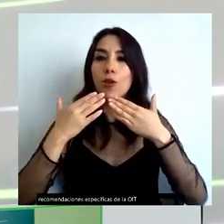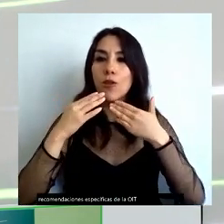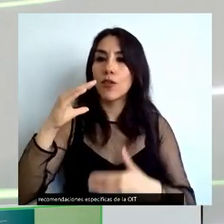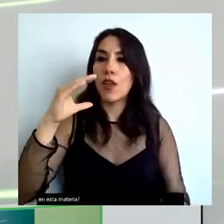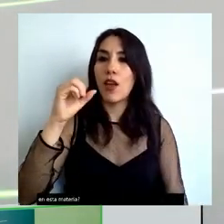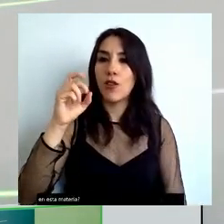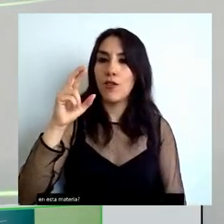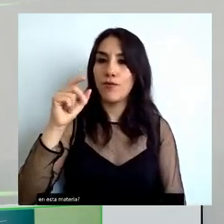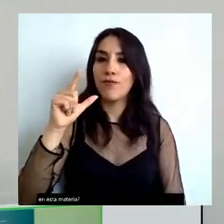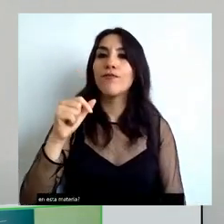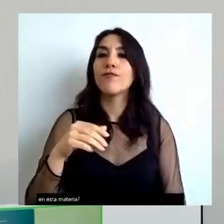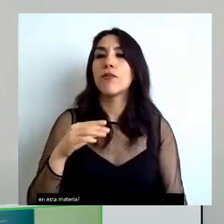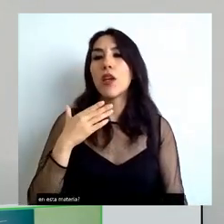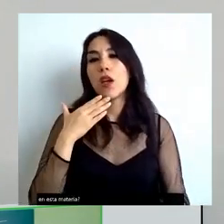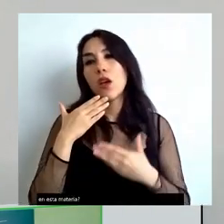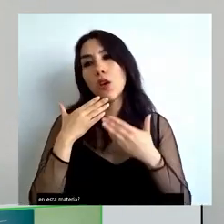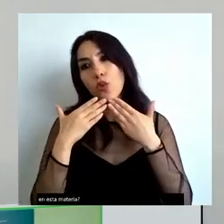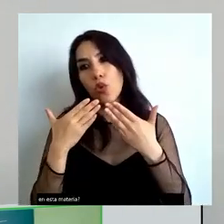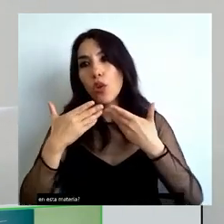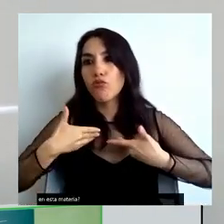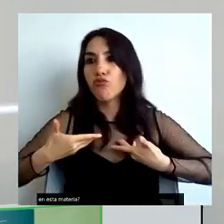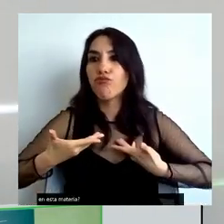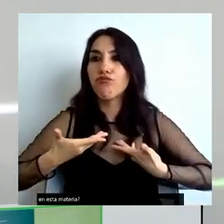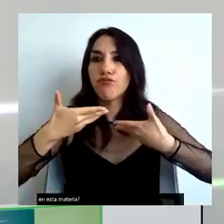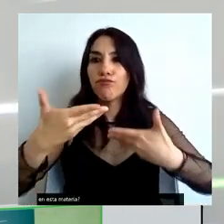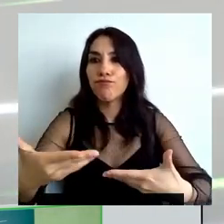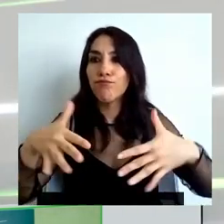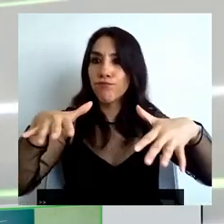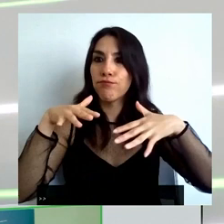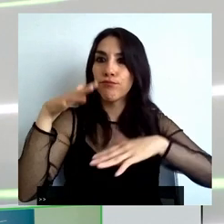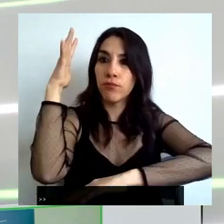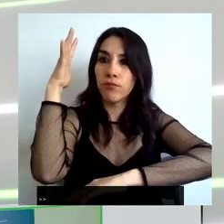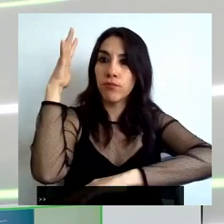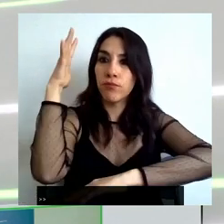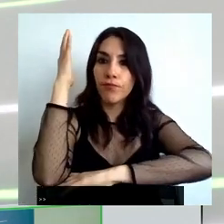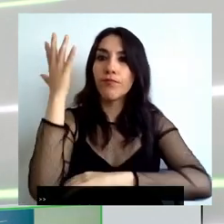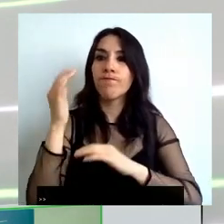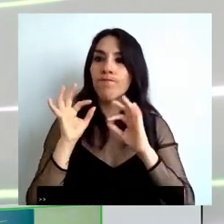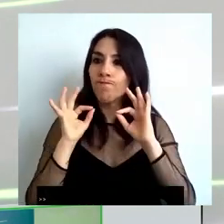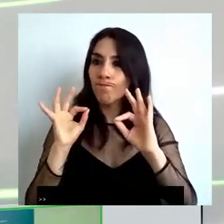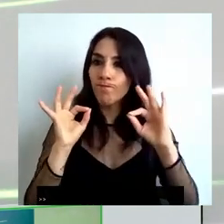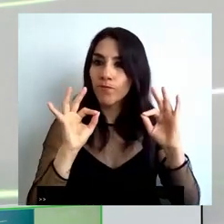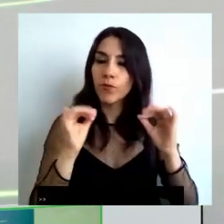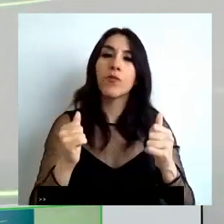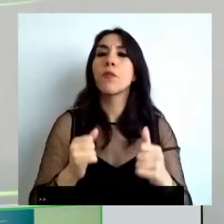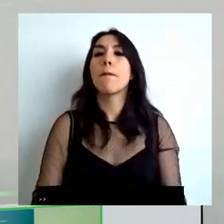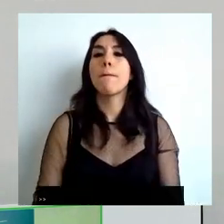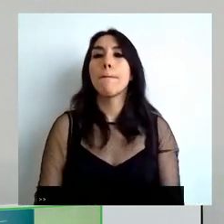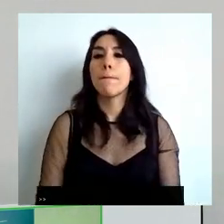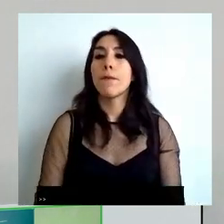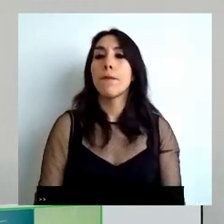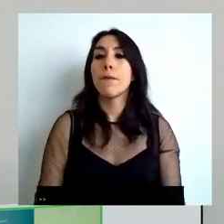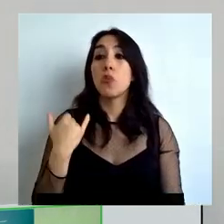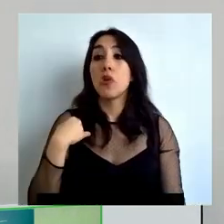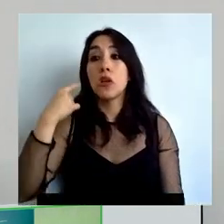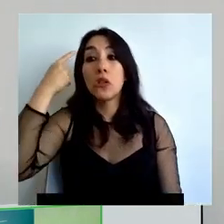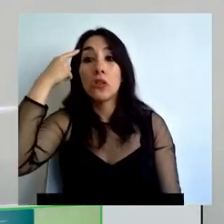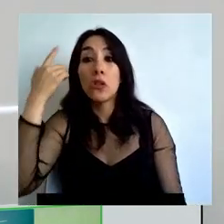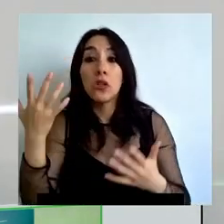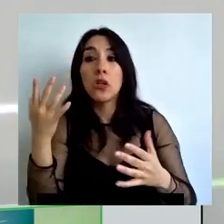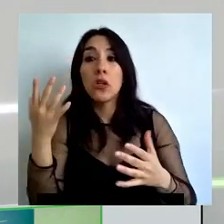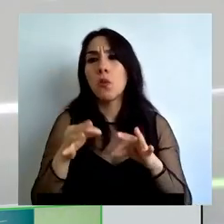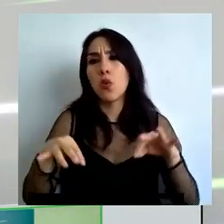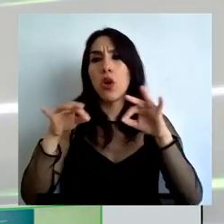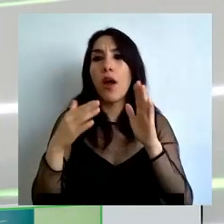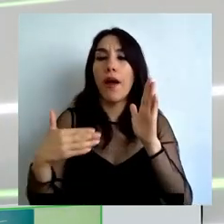this important conference and in this panel. Well, specifically, I believe that it's important to remember